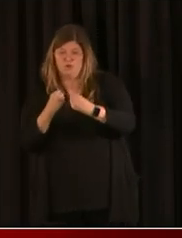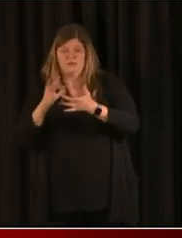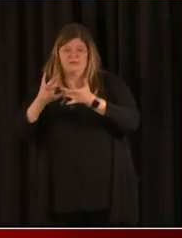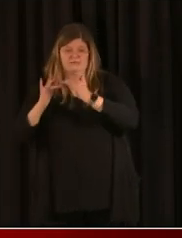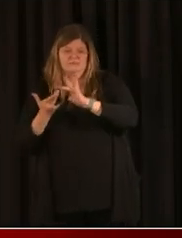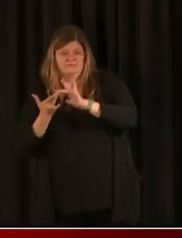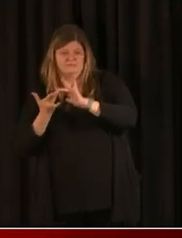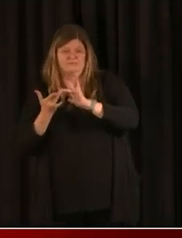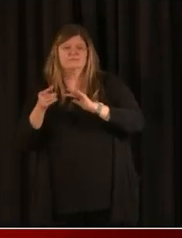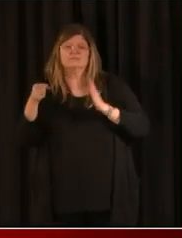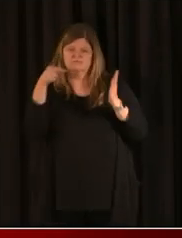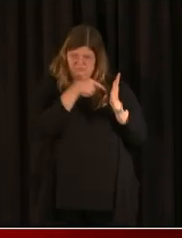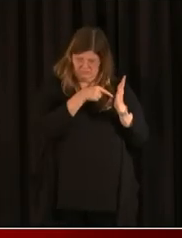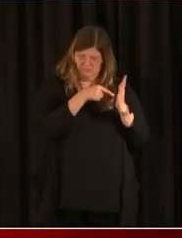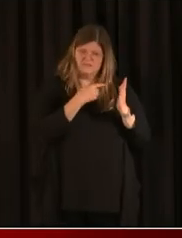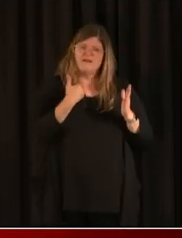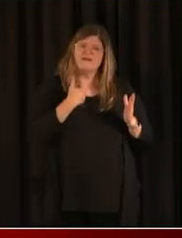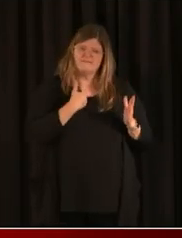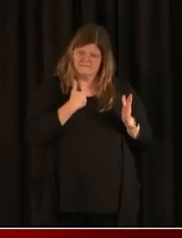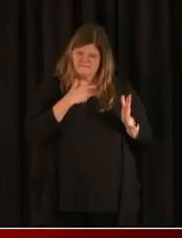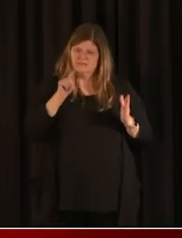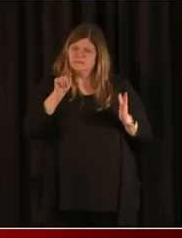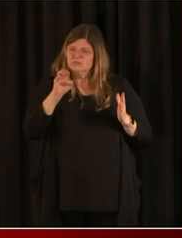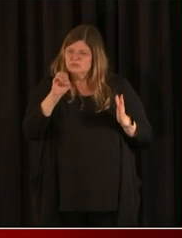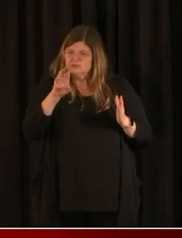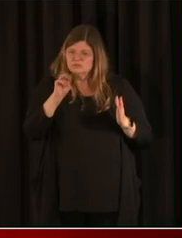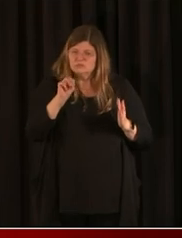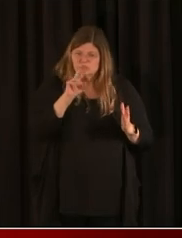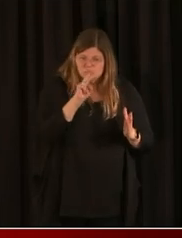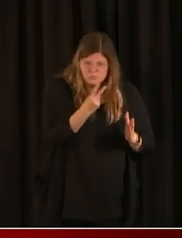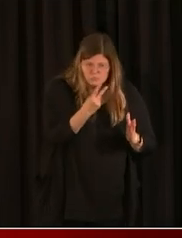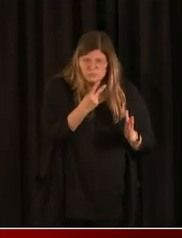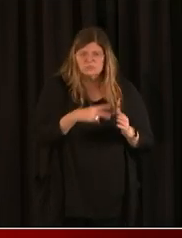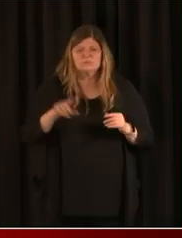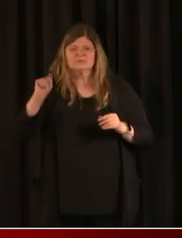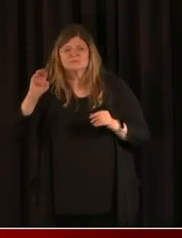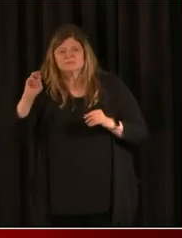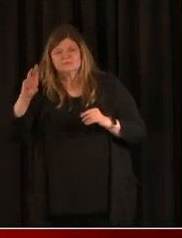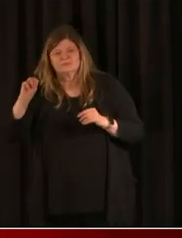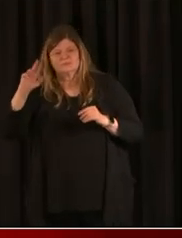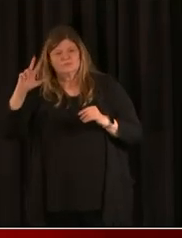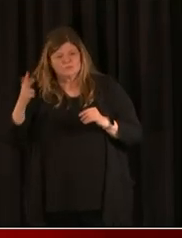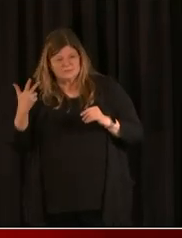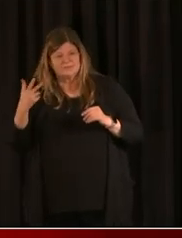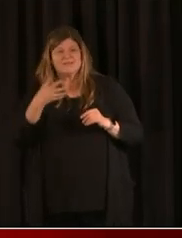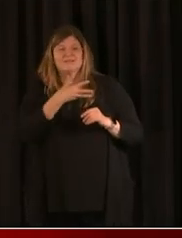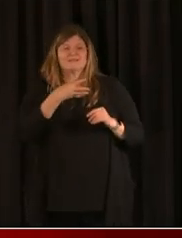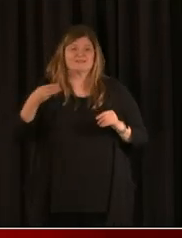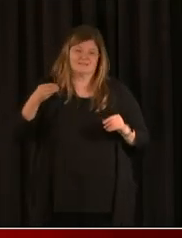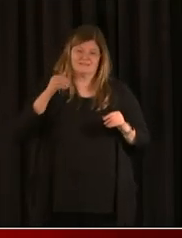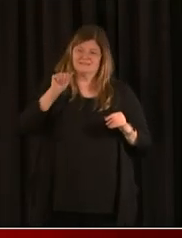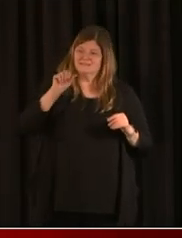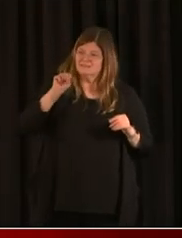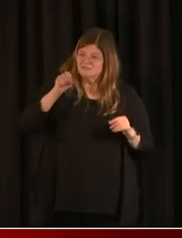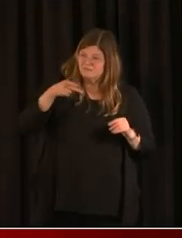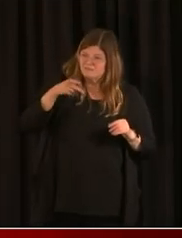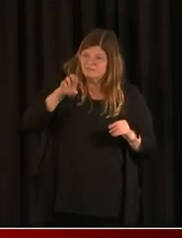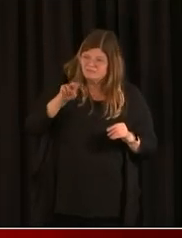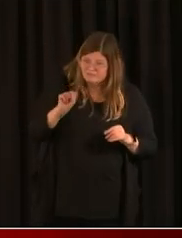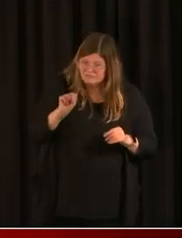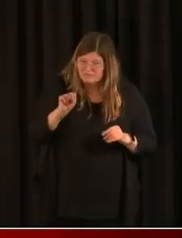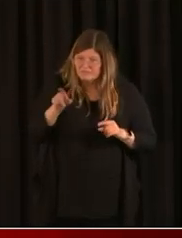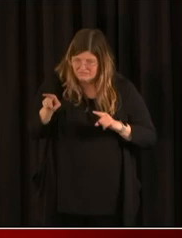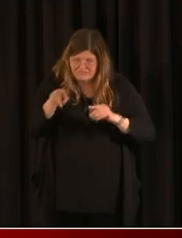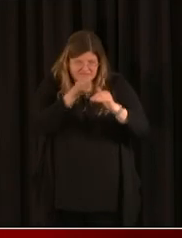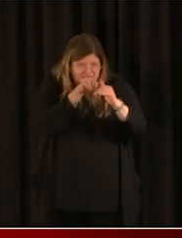for families about Term 2 and Term 3 in Aspen, which is the platform where families access grades